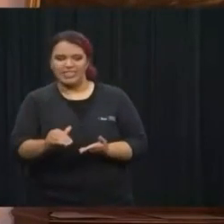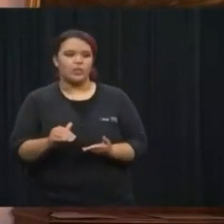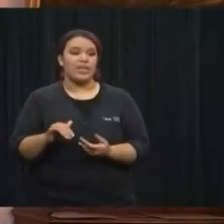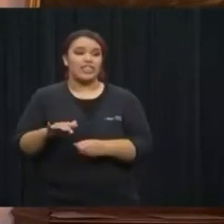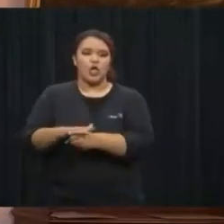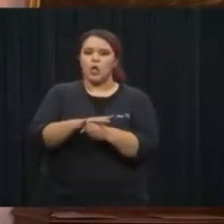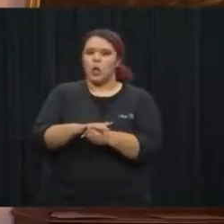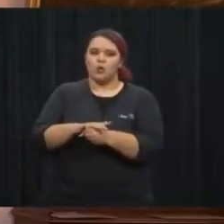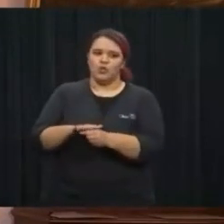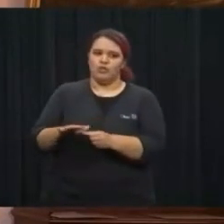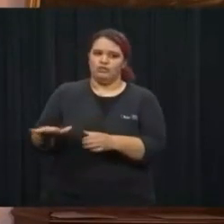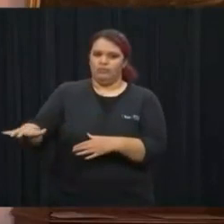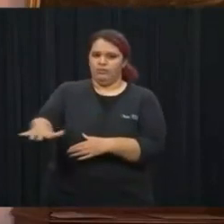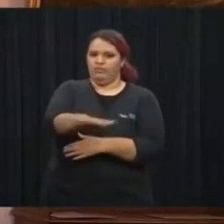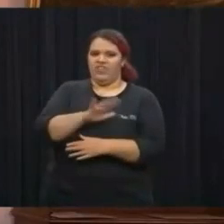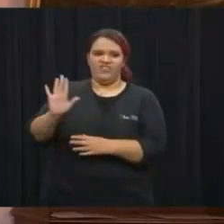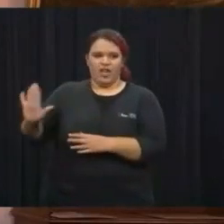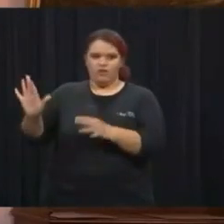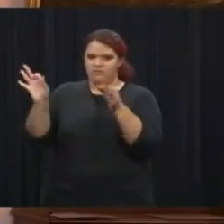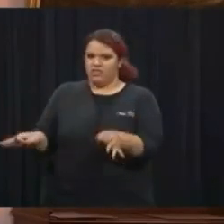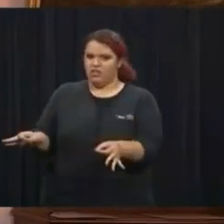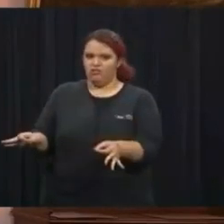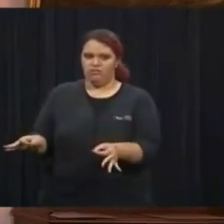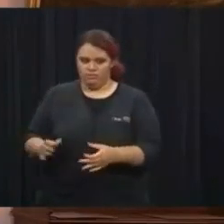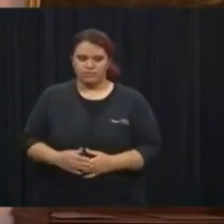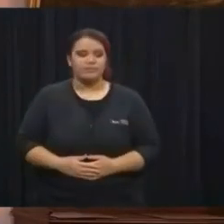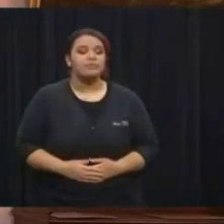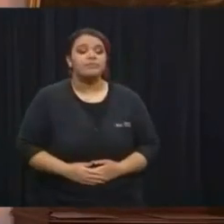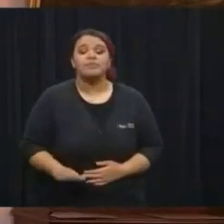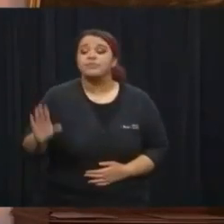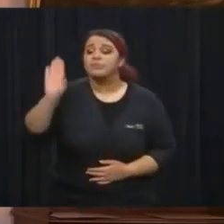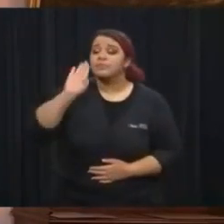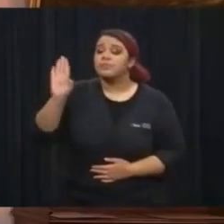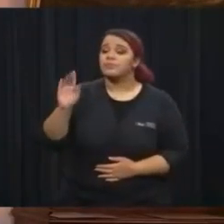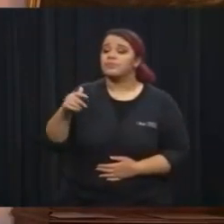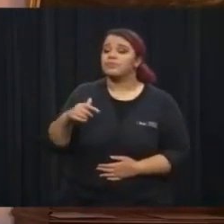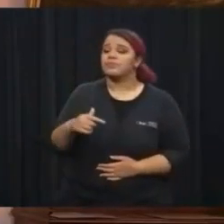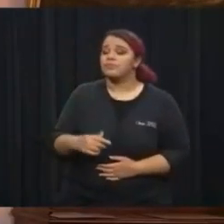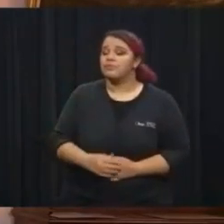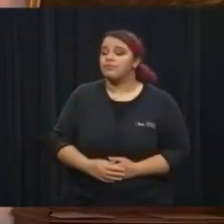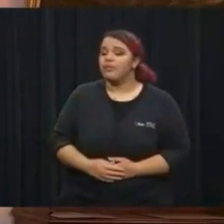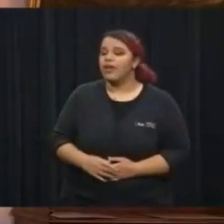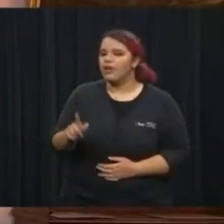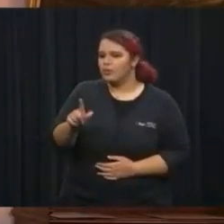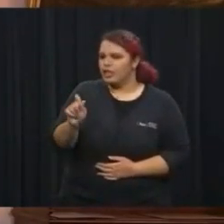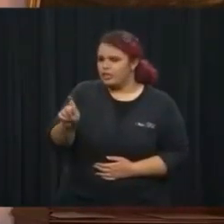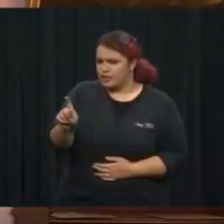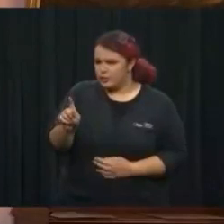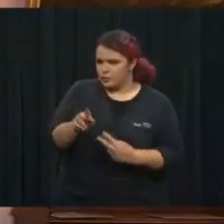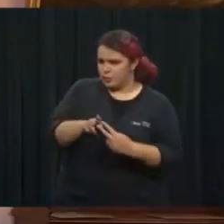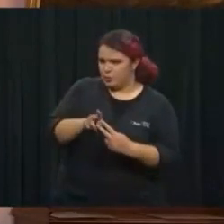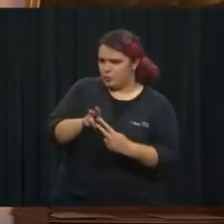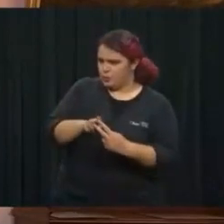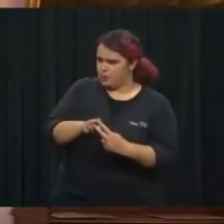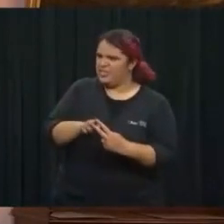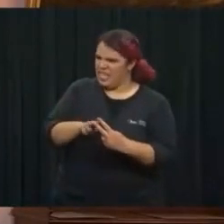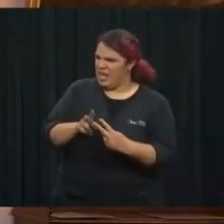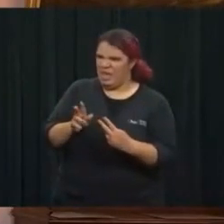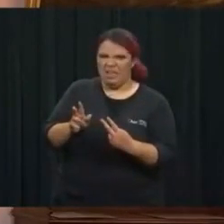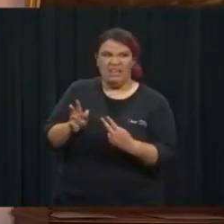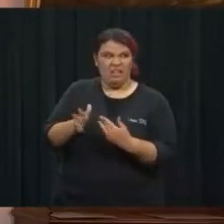on is the transport when someone comes out of a jail and goes into the state prison, and that is something that we have to be very,